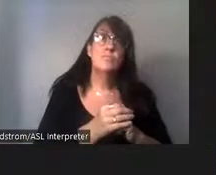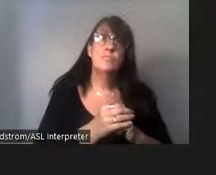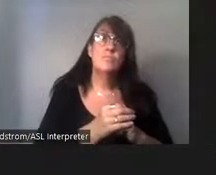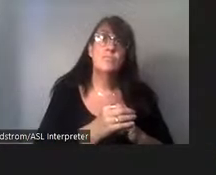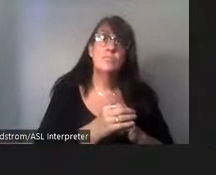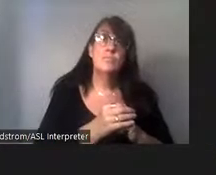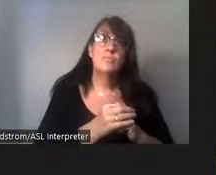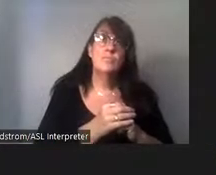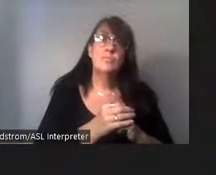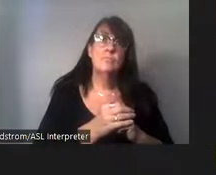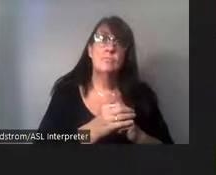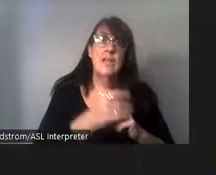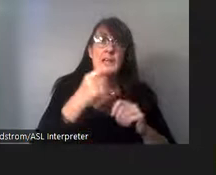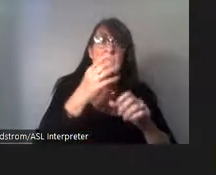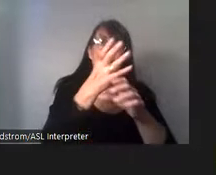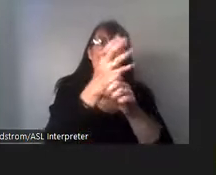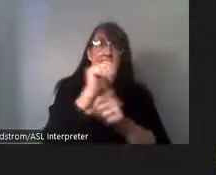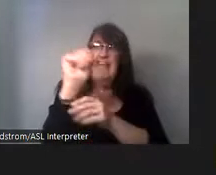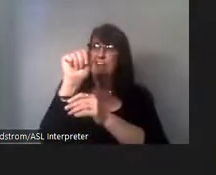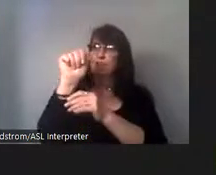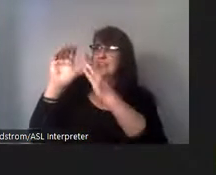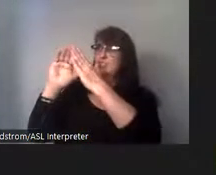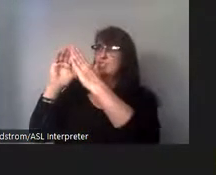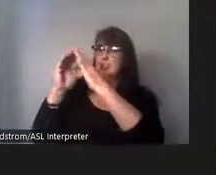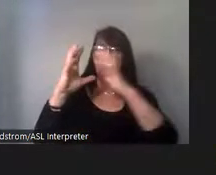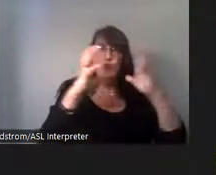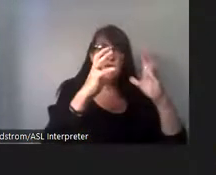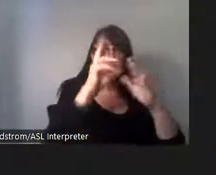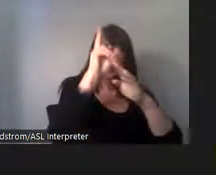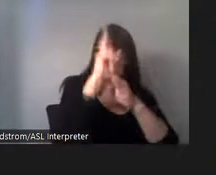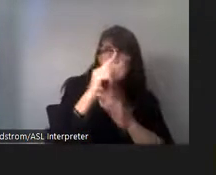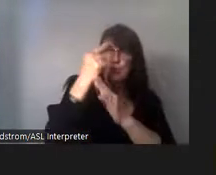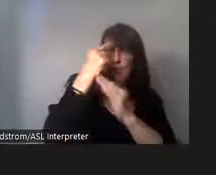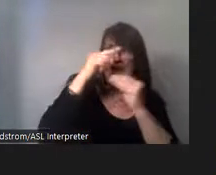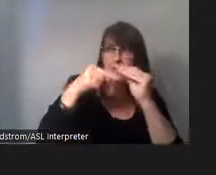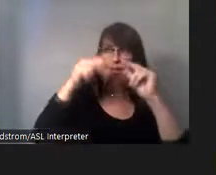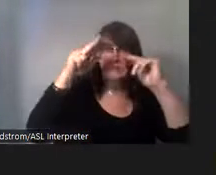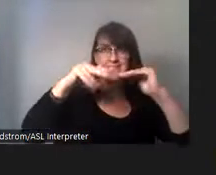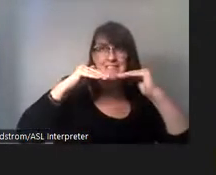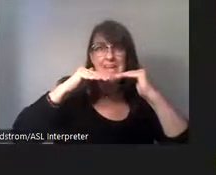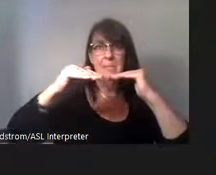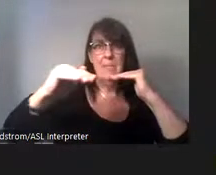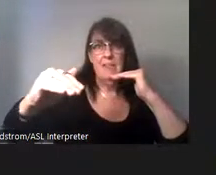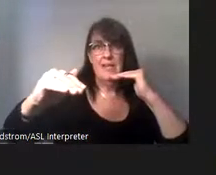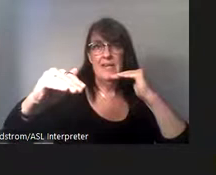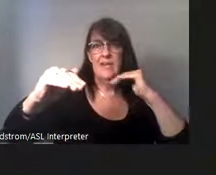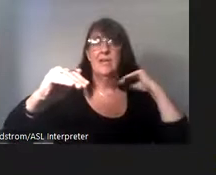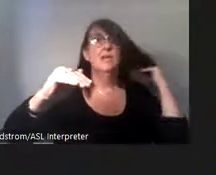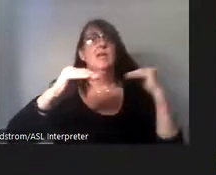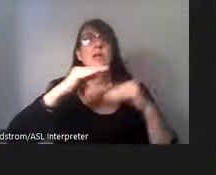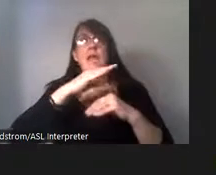getting that the whole acquisition community used to thinking about sustainability and particularly